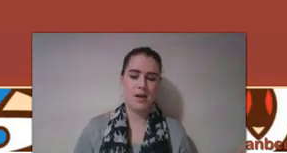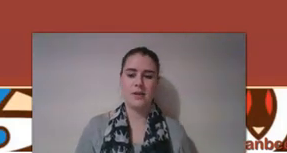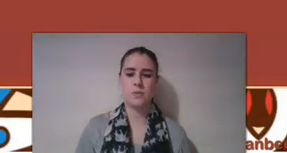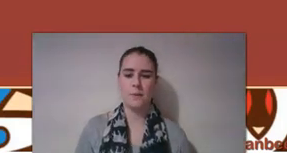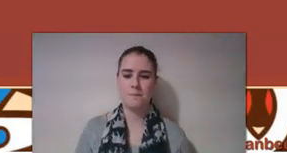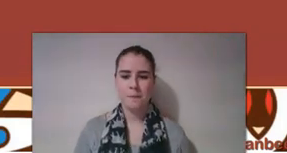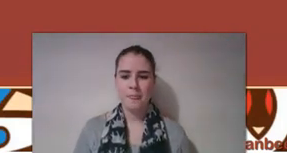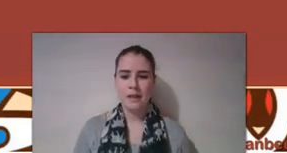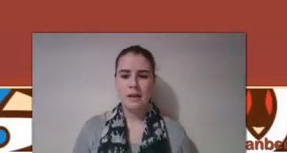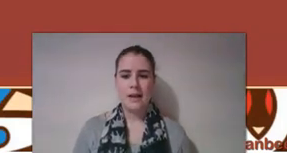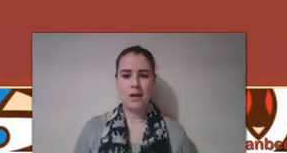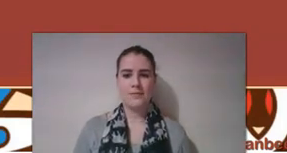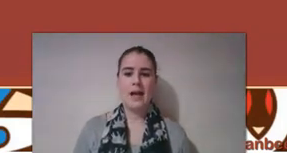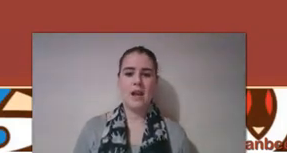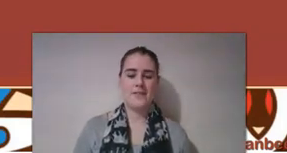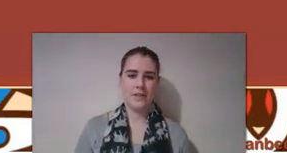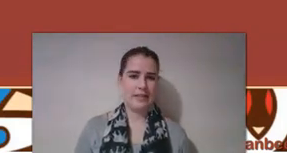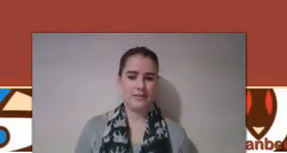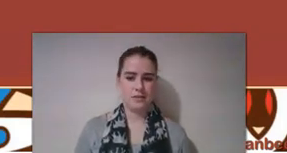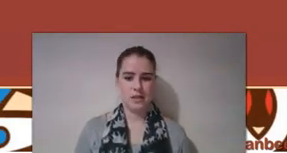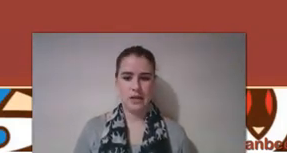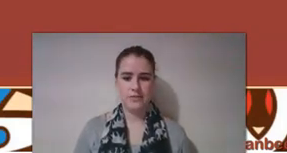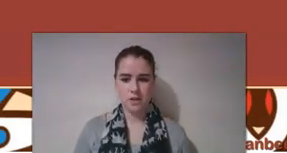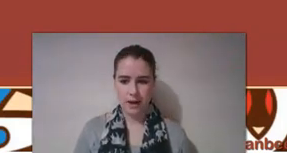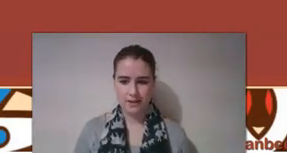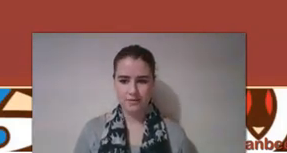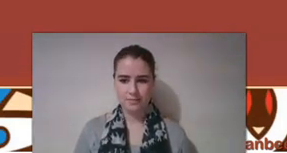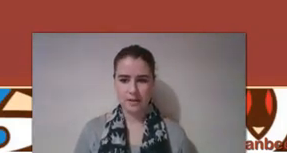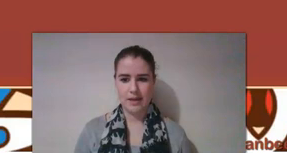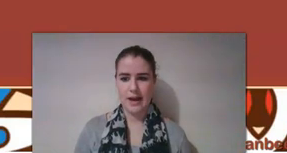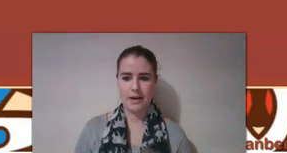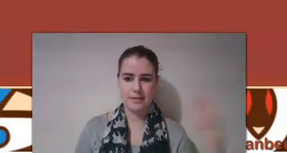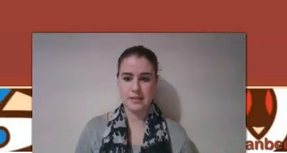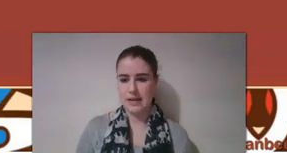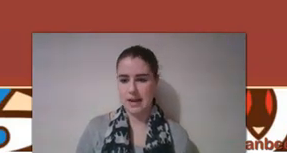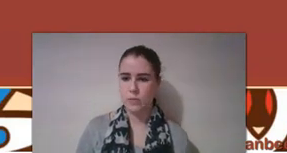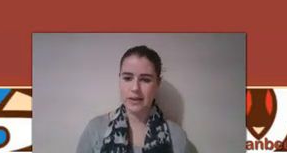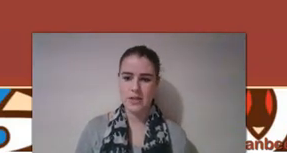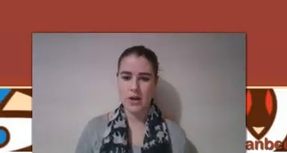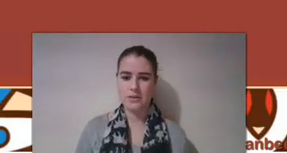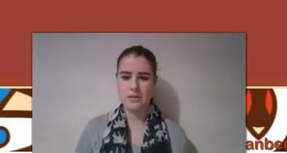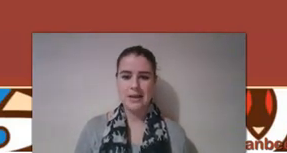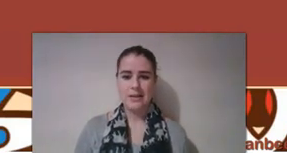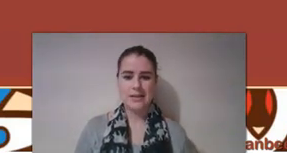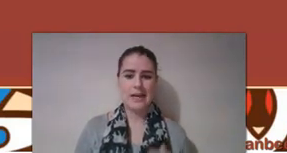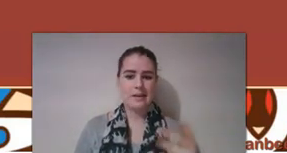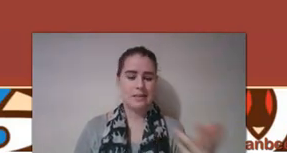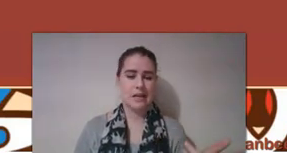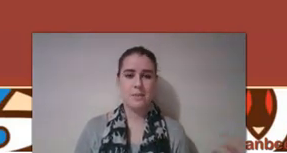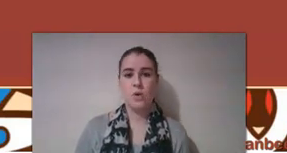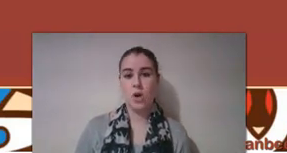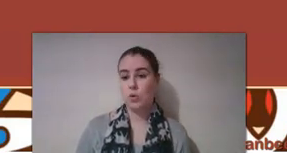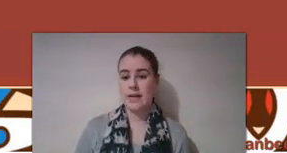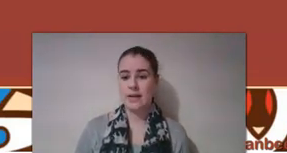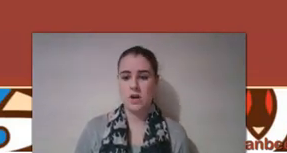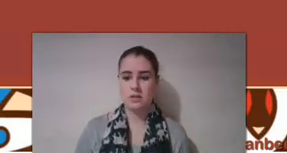in our previous one. Now, their life is very different to the life that you have. Okay, their houses didn't have windows. They'd eat and